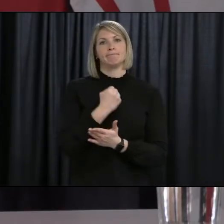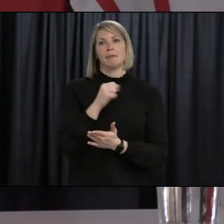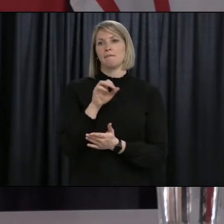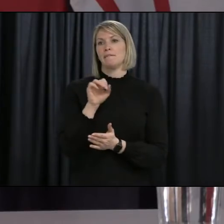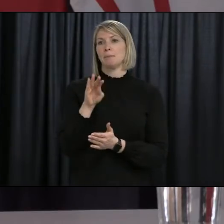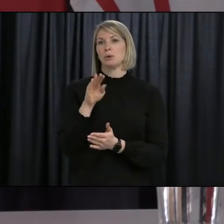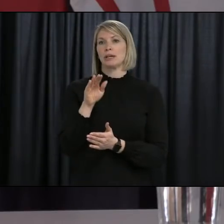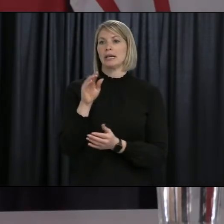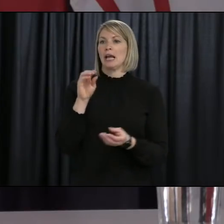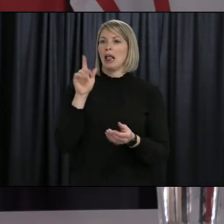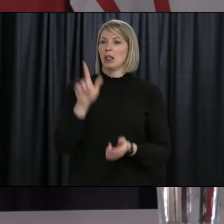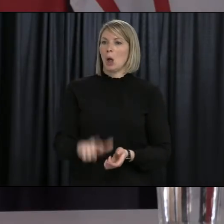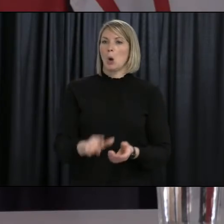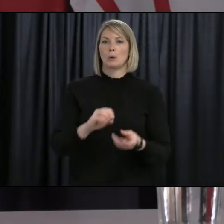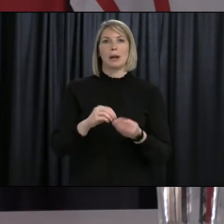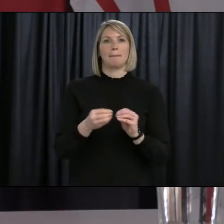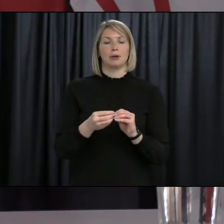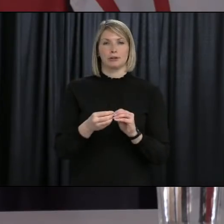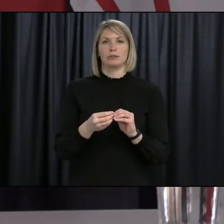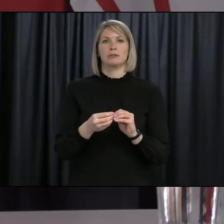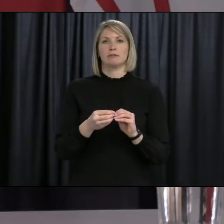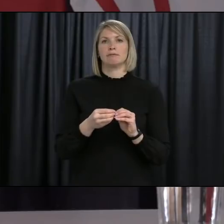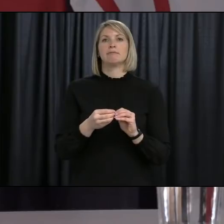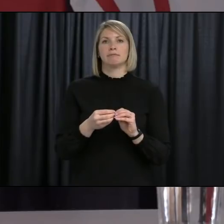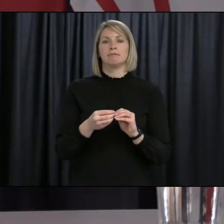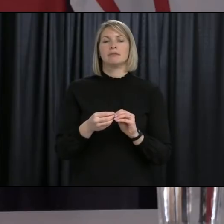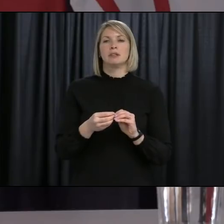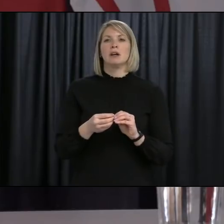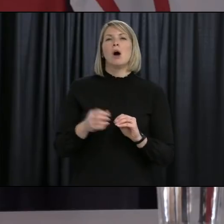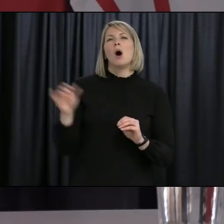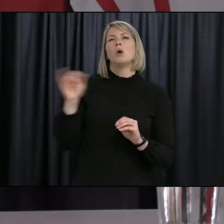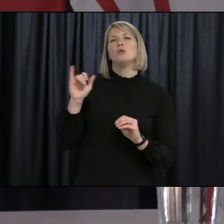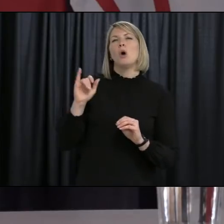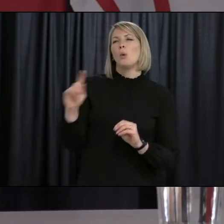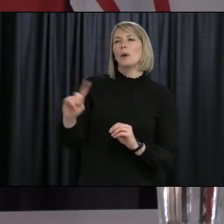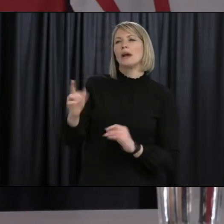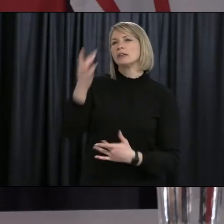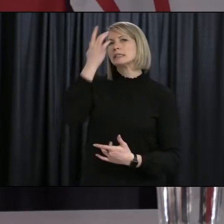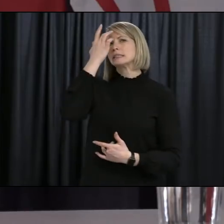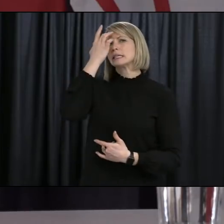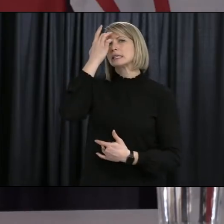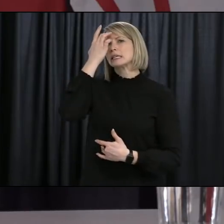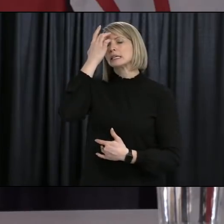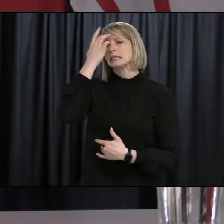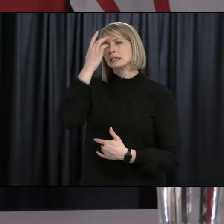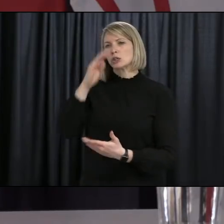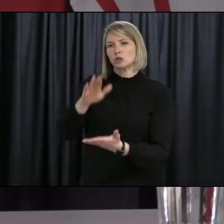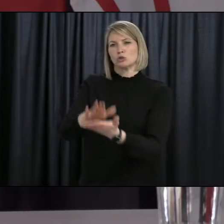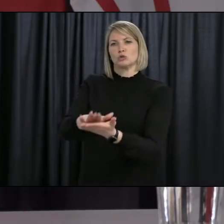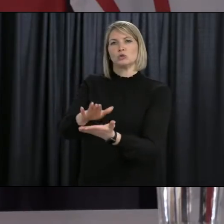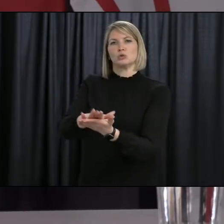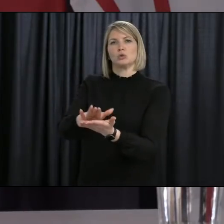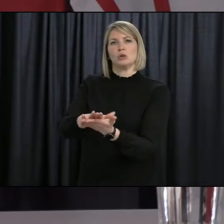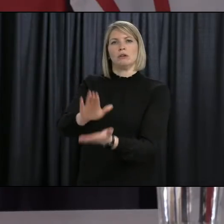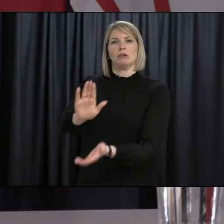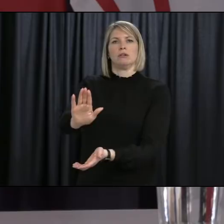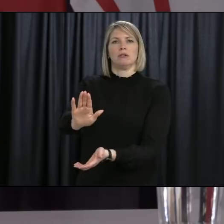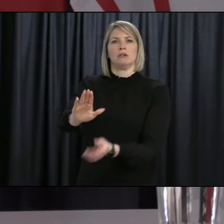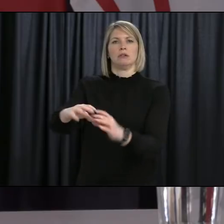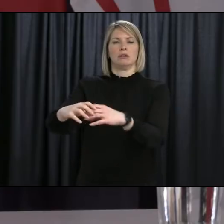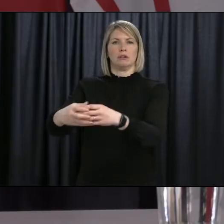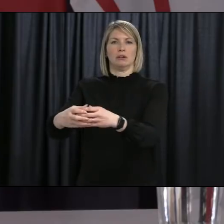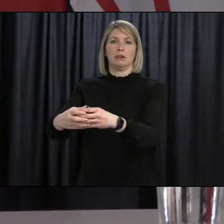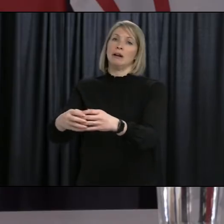to a lot of the cases right now are in schools, and that's terrible. But in